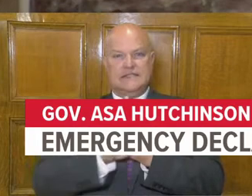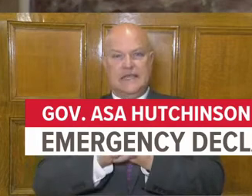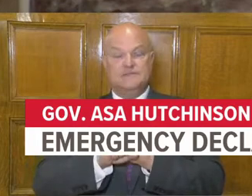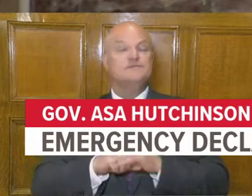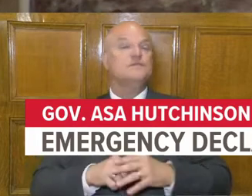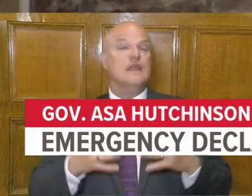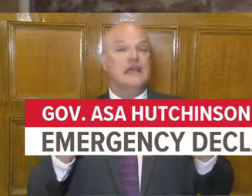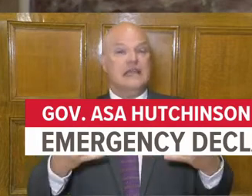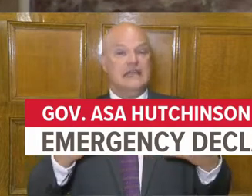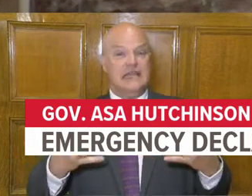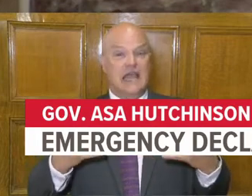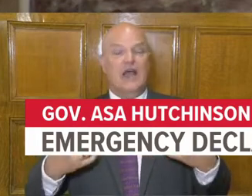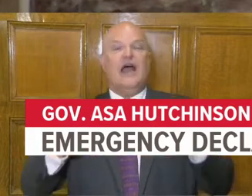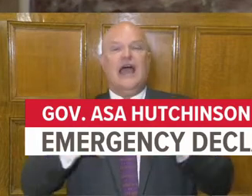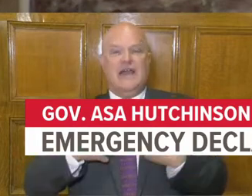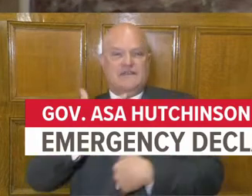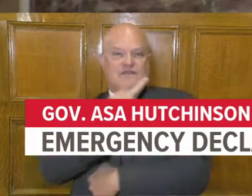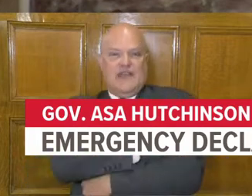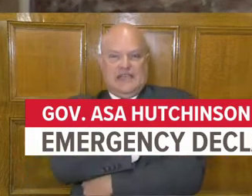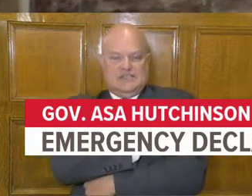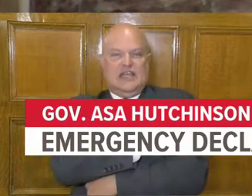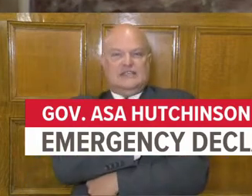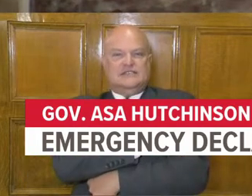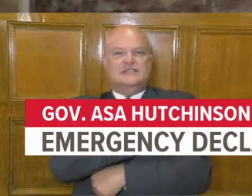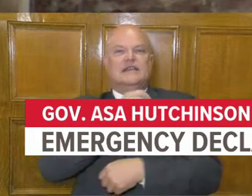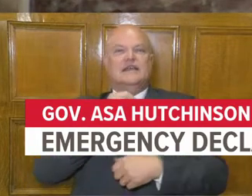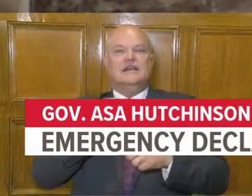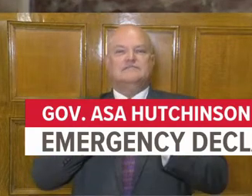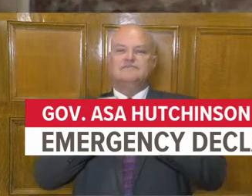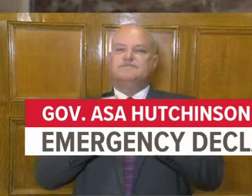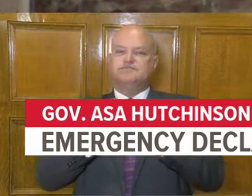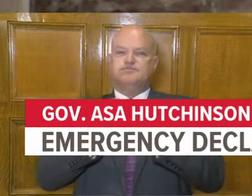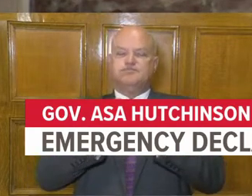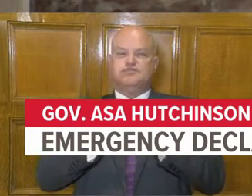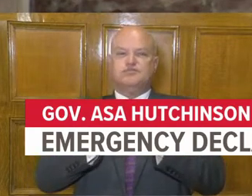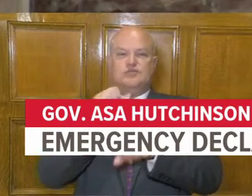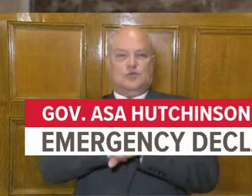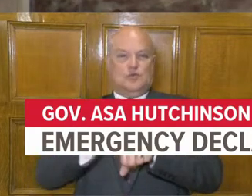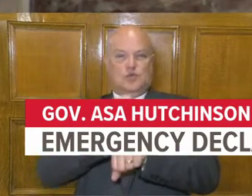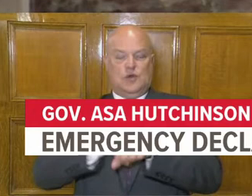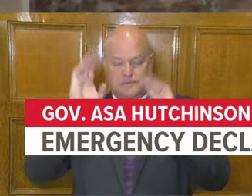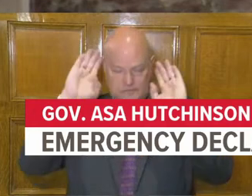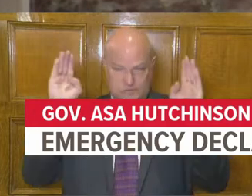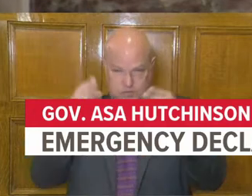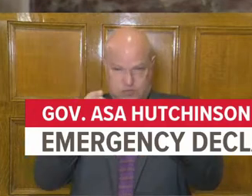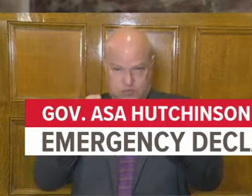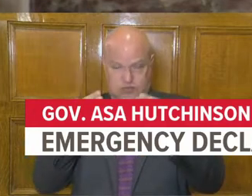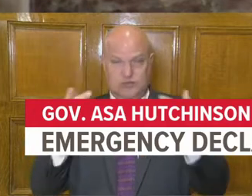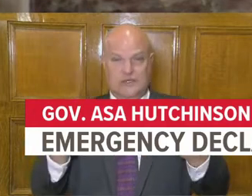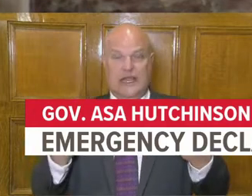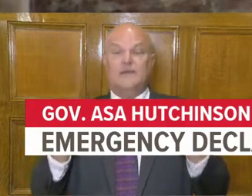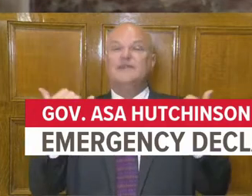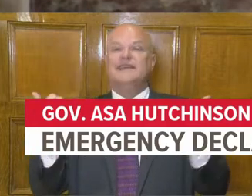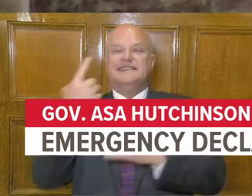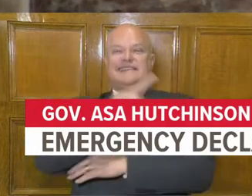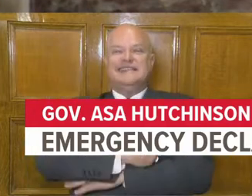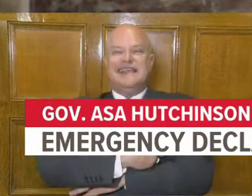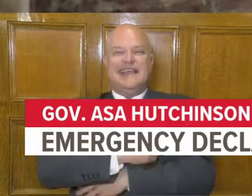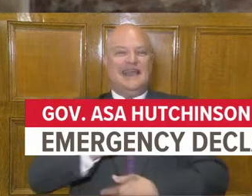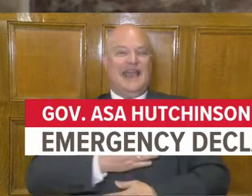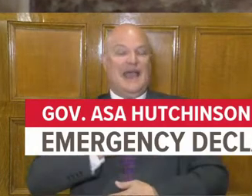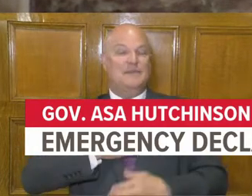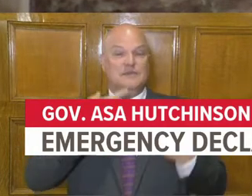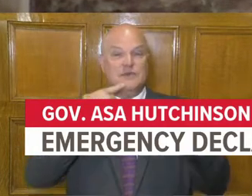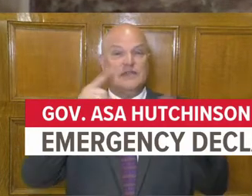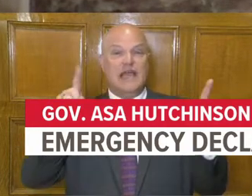We are in a vaccination campaign, and that is our focus, and it will remain our focus. Today, I'm pleased to announce that